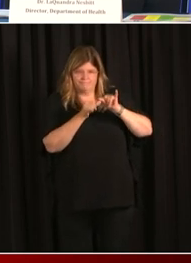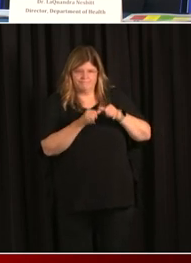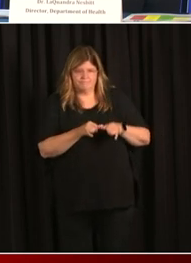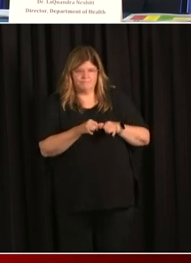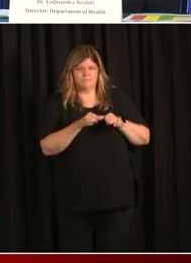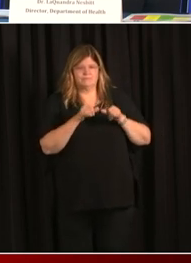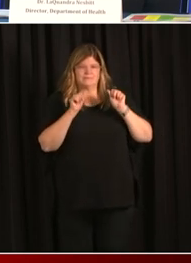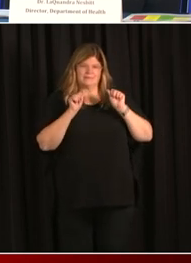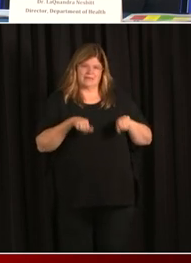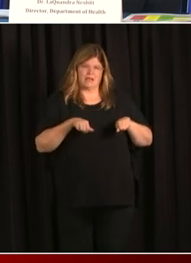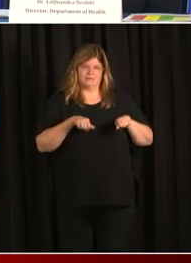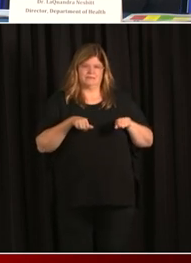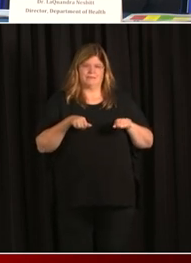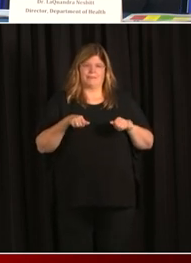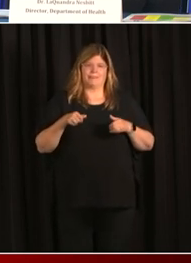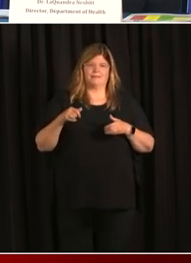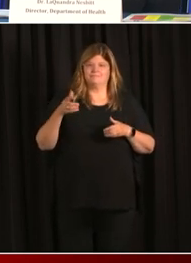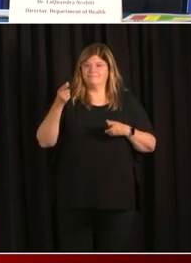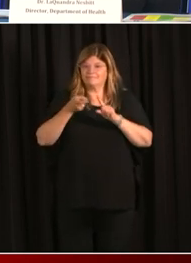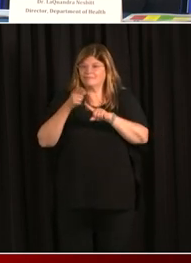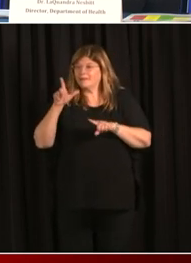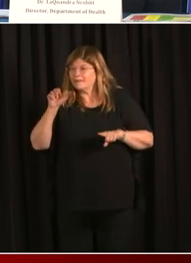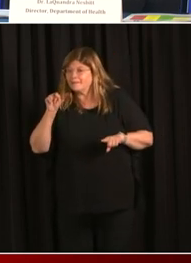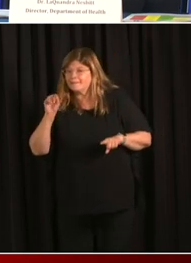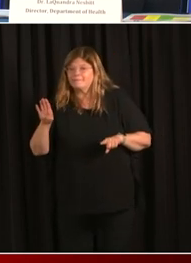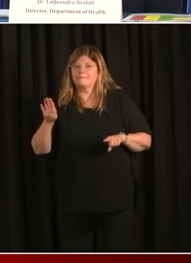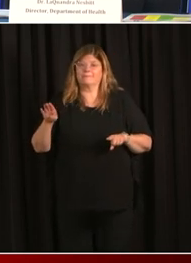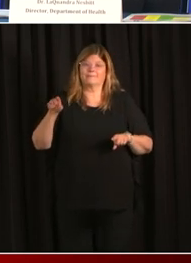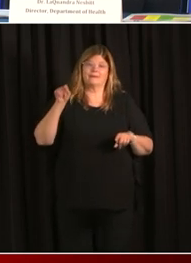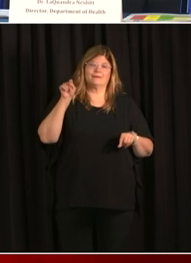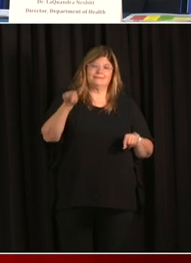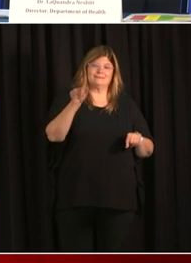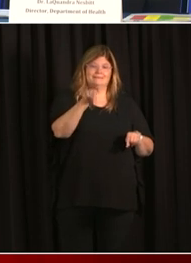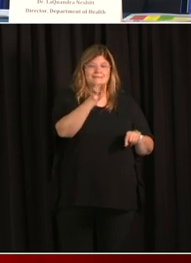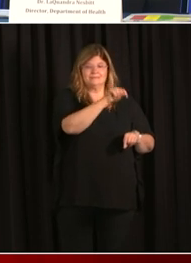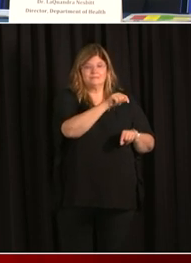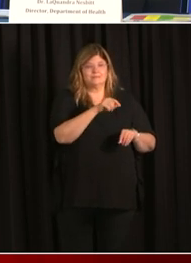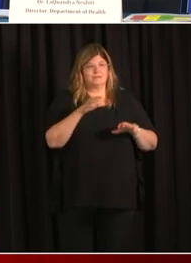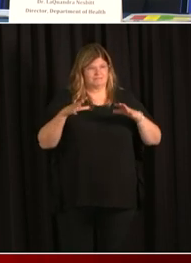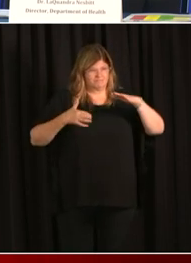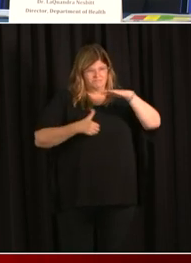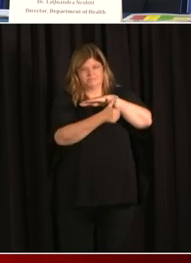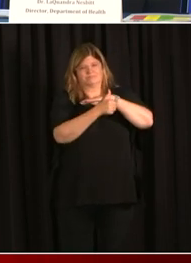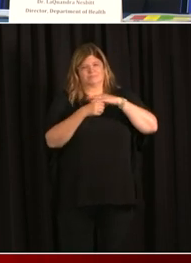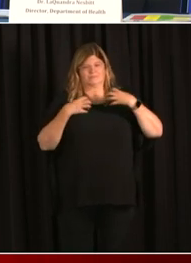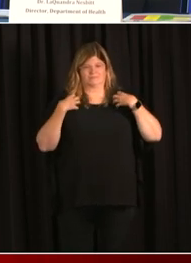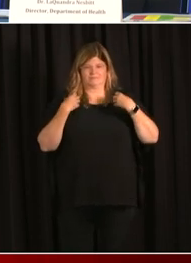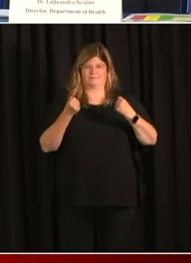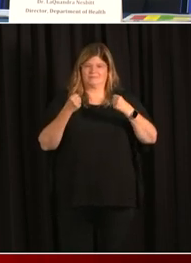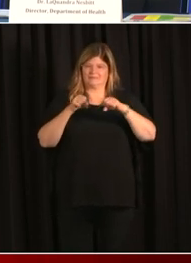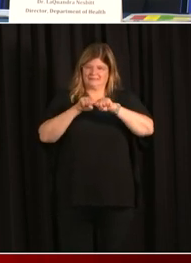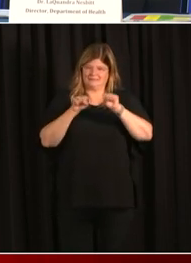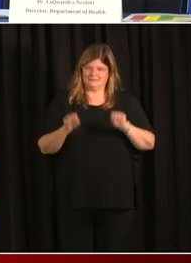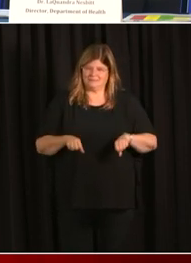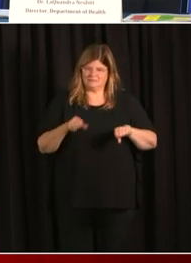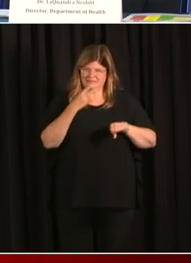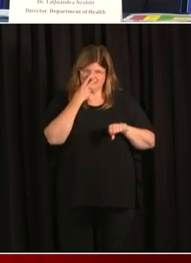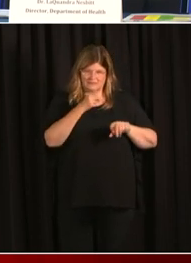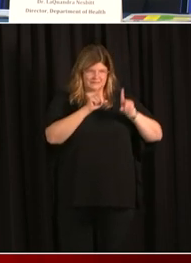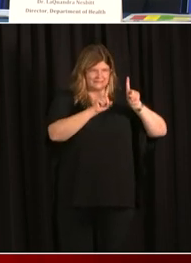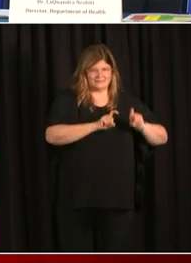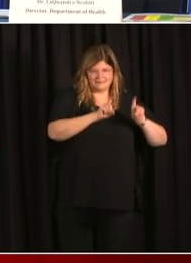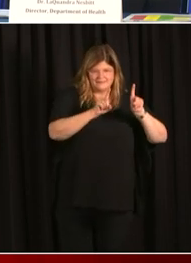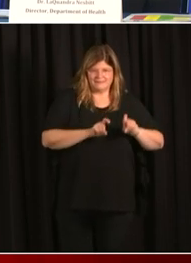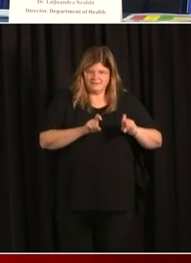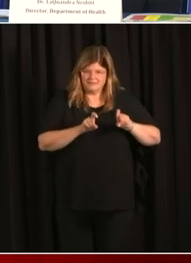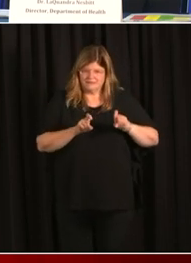our laboratory capacity. Labs are part of the health system. You'll also see the number of tests that are being done routinely as a function